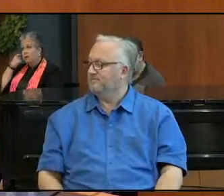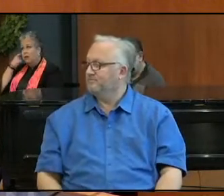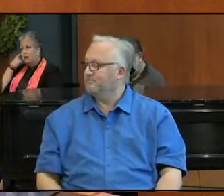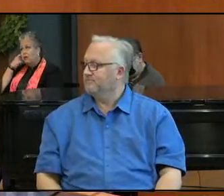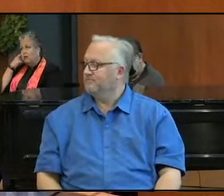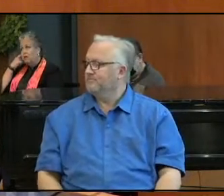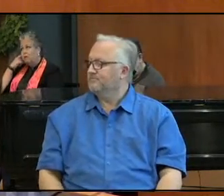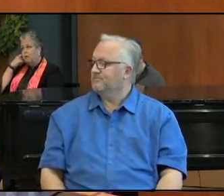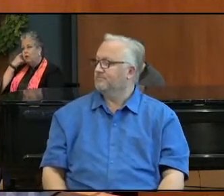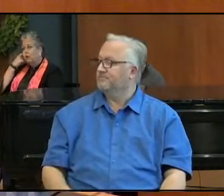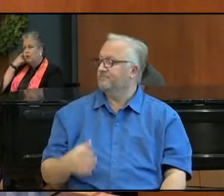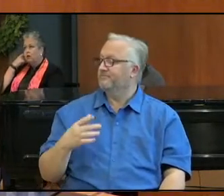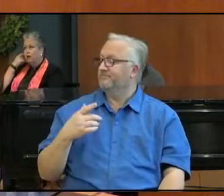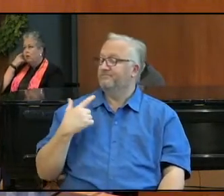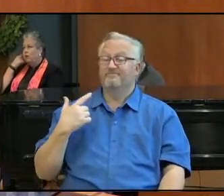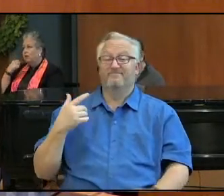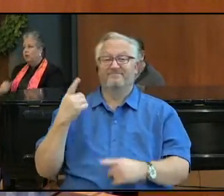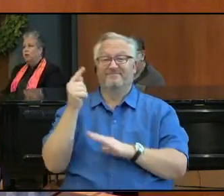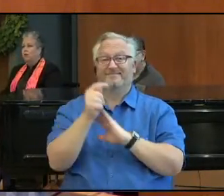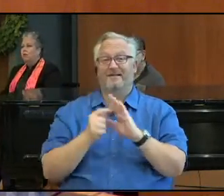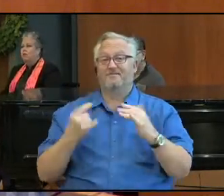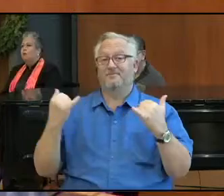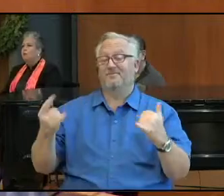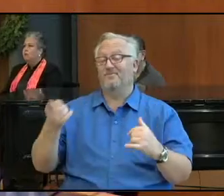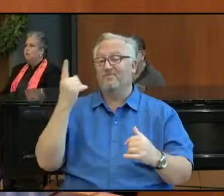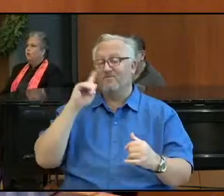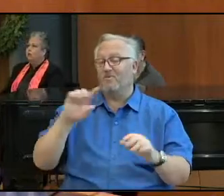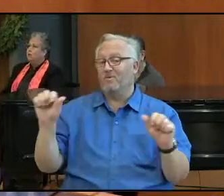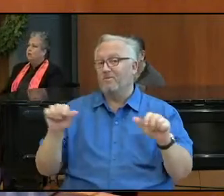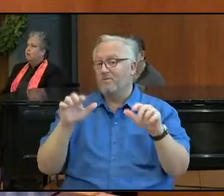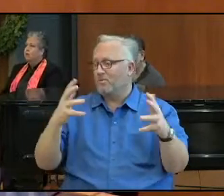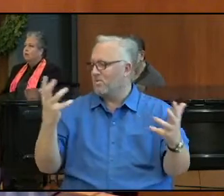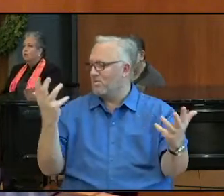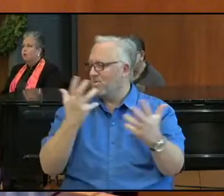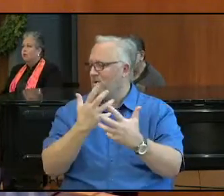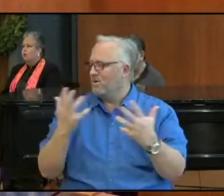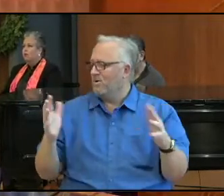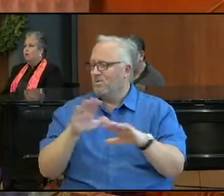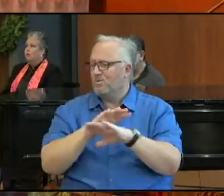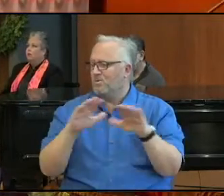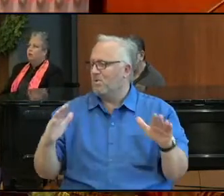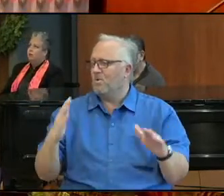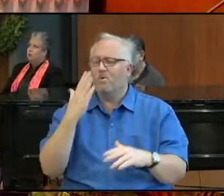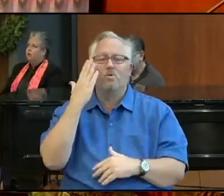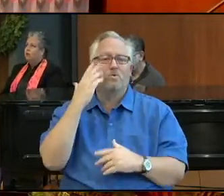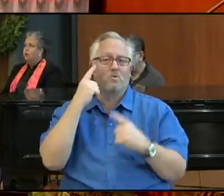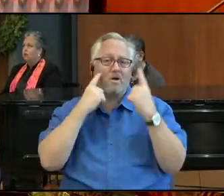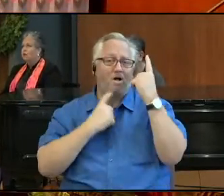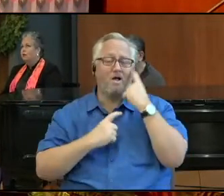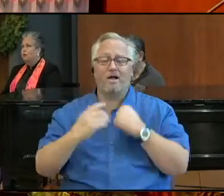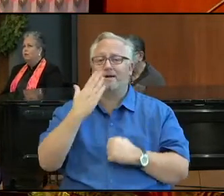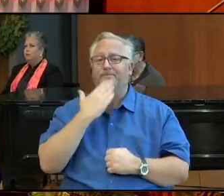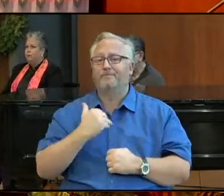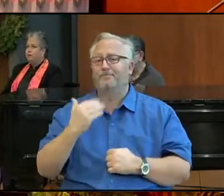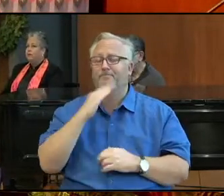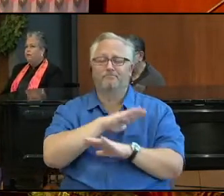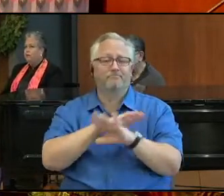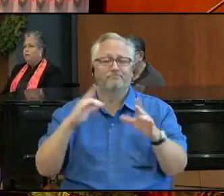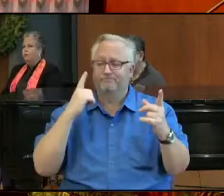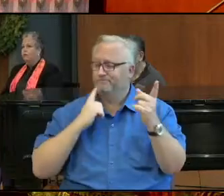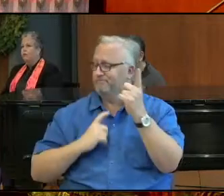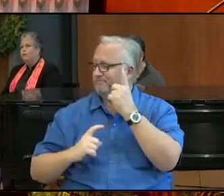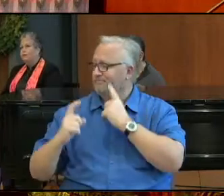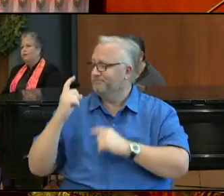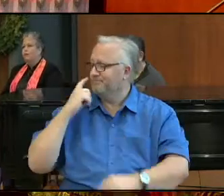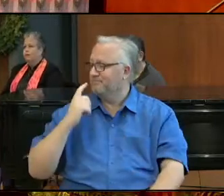These are the days of miracle and wonder, and don't cry, baby, don't cry, don't cry.